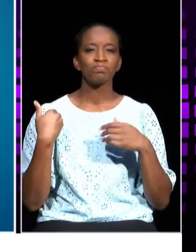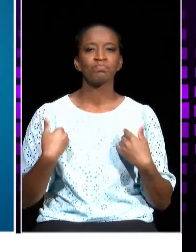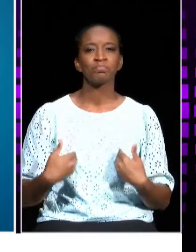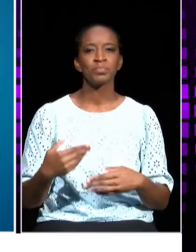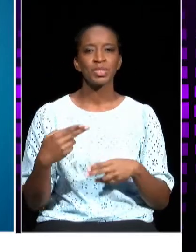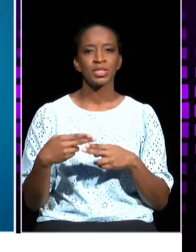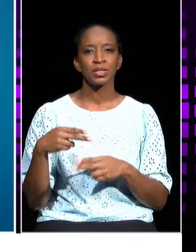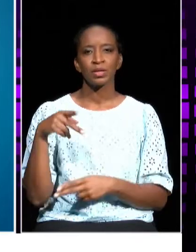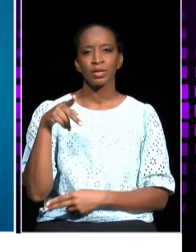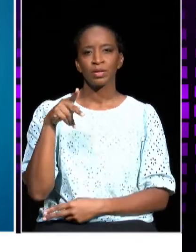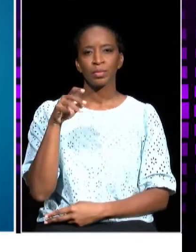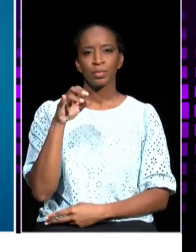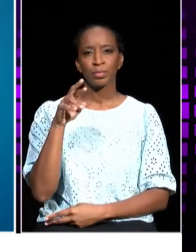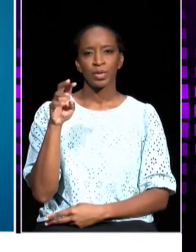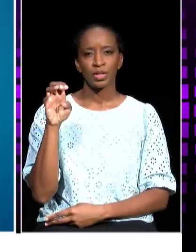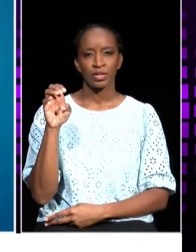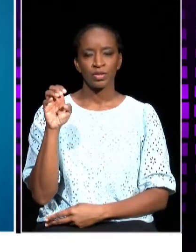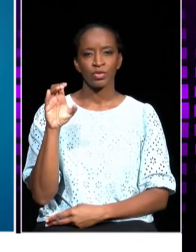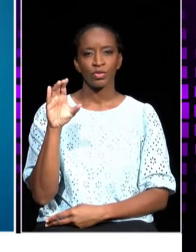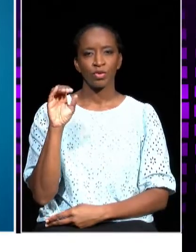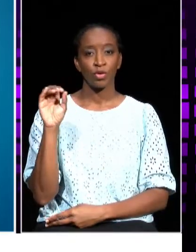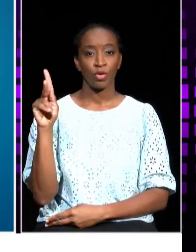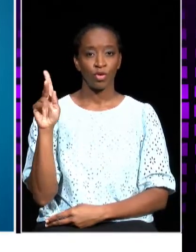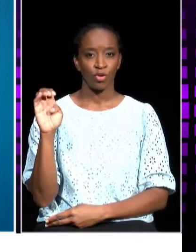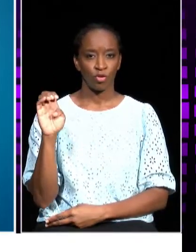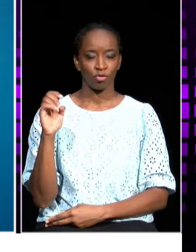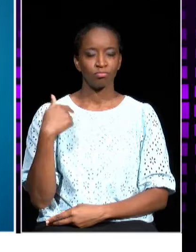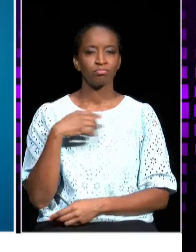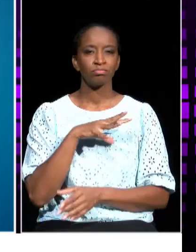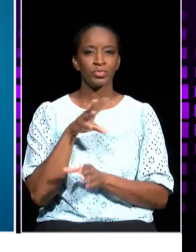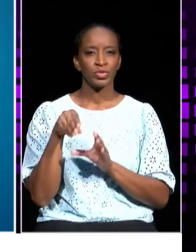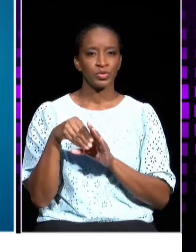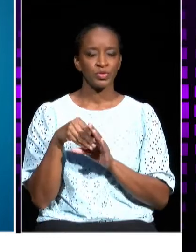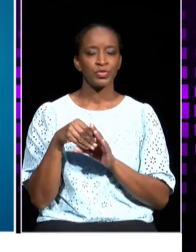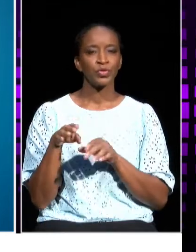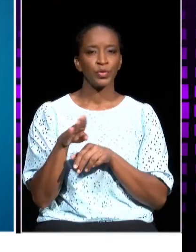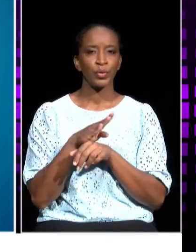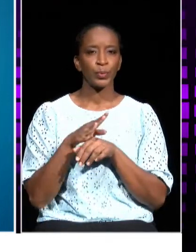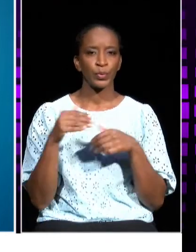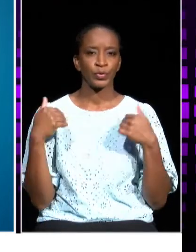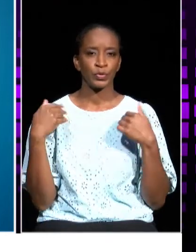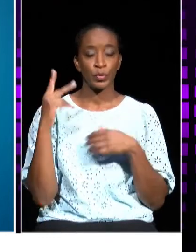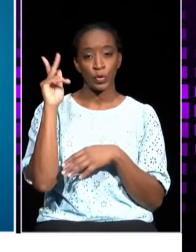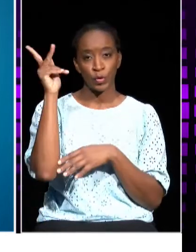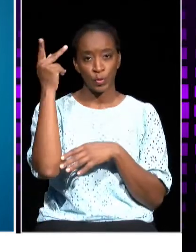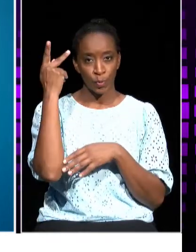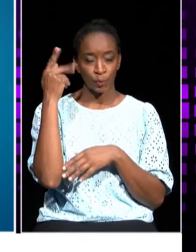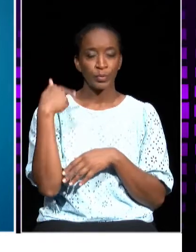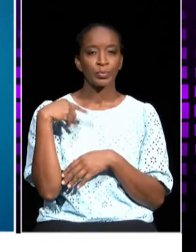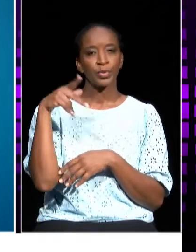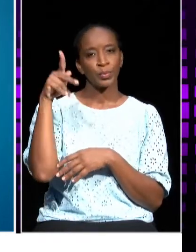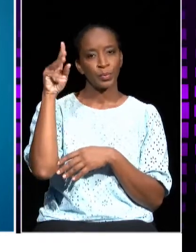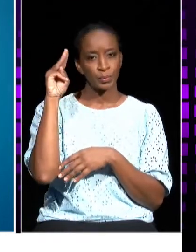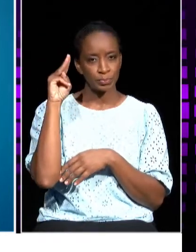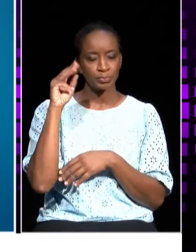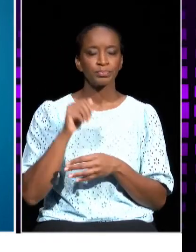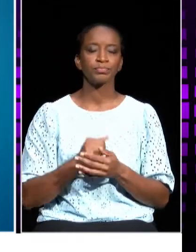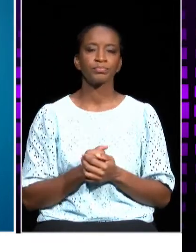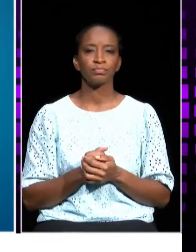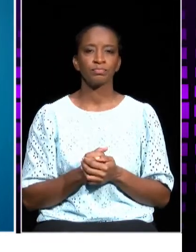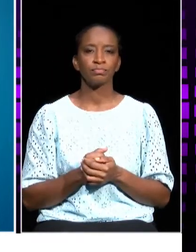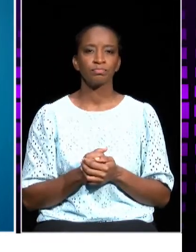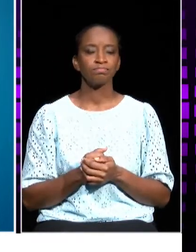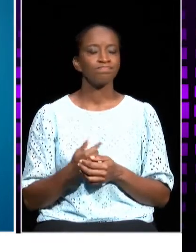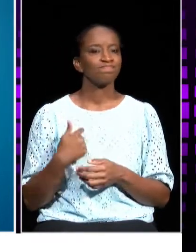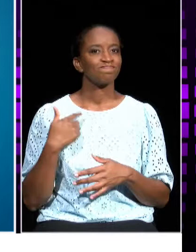National Youth Parliament as the Prime Minister, and I'm also a Youth Program Assistant at the Ministry of Youth, Sports and Community Empowerment. I'm really excited